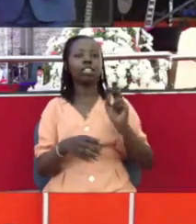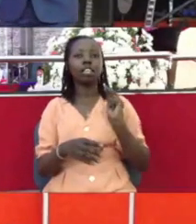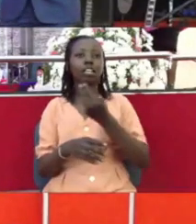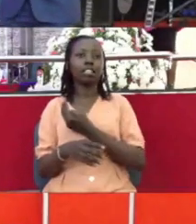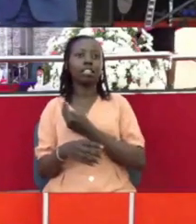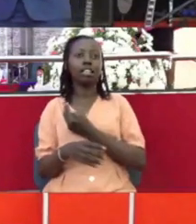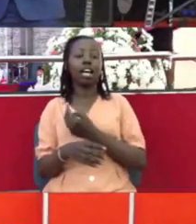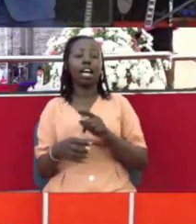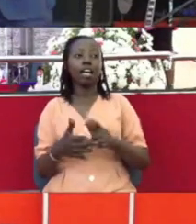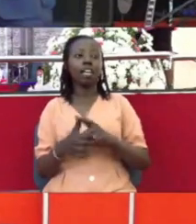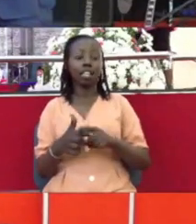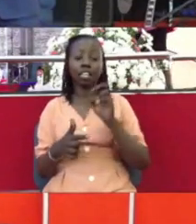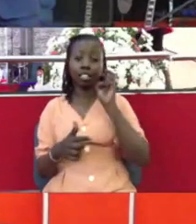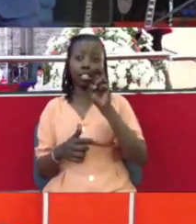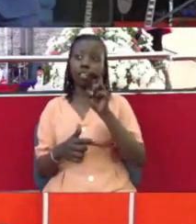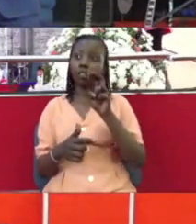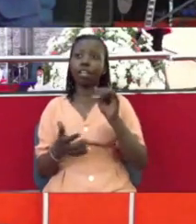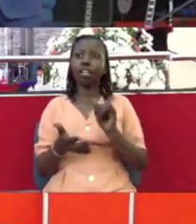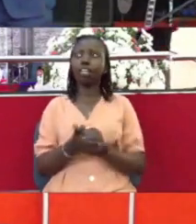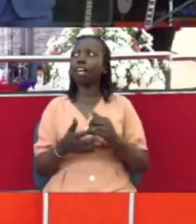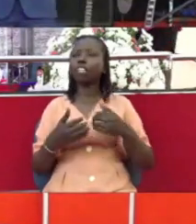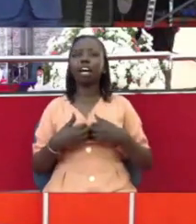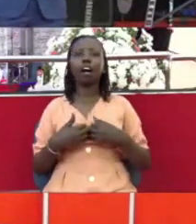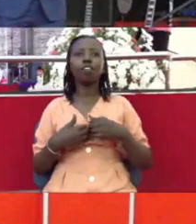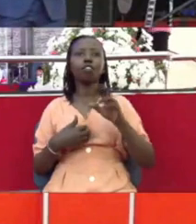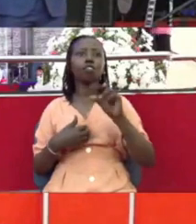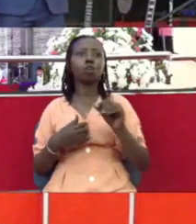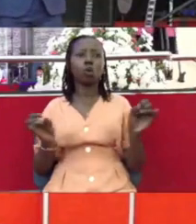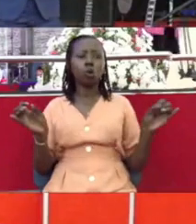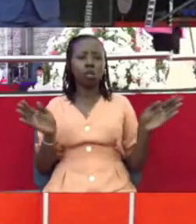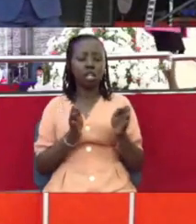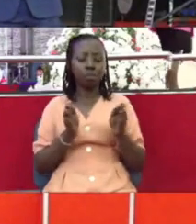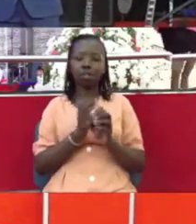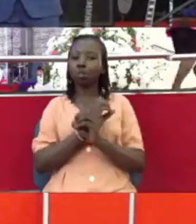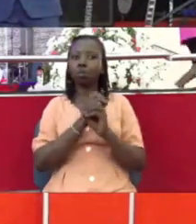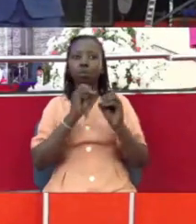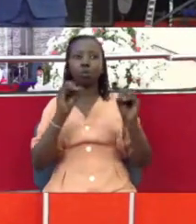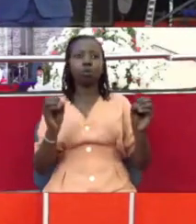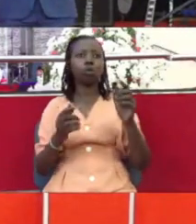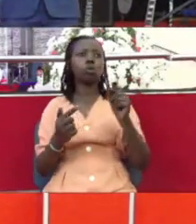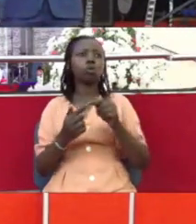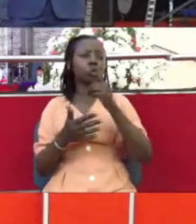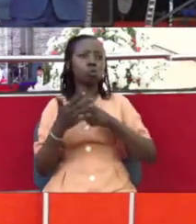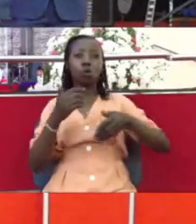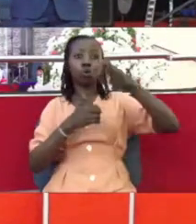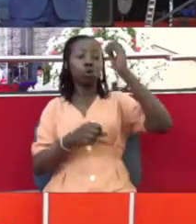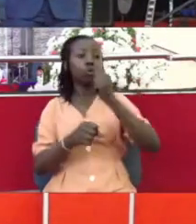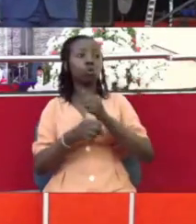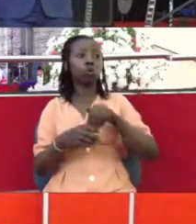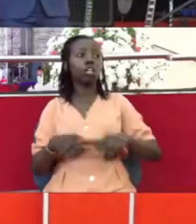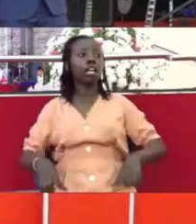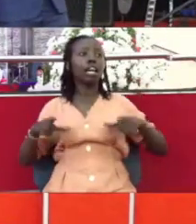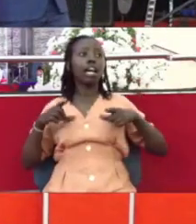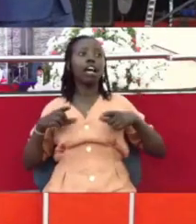saw. Na tukaona. That there is no limitation. Ya kwamba hakuna mipaka. To what God can do to a life that is fully yielded